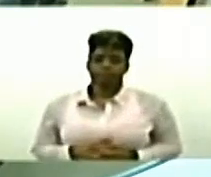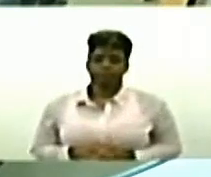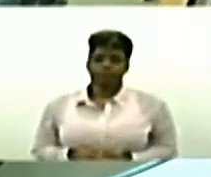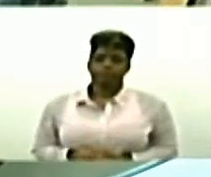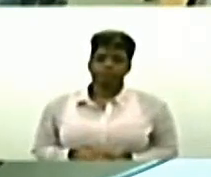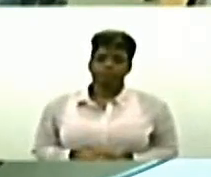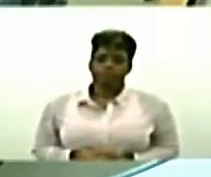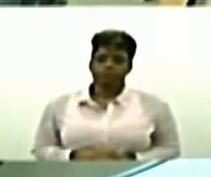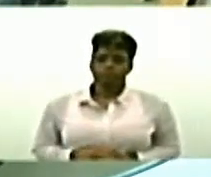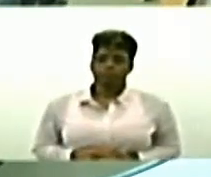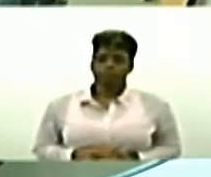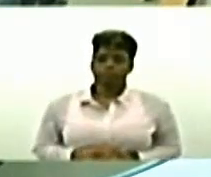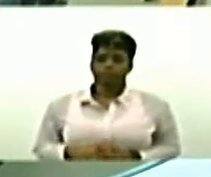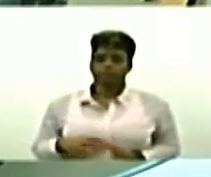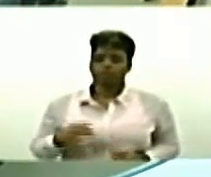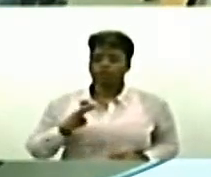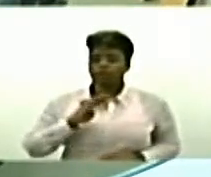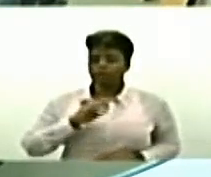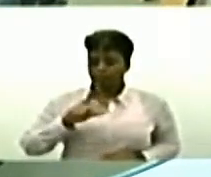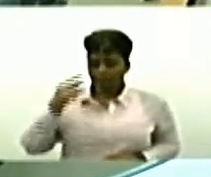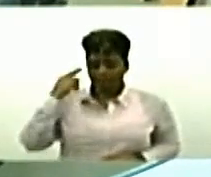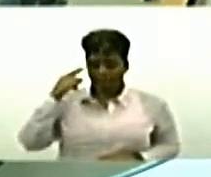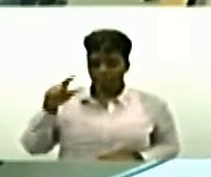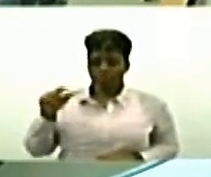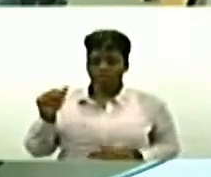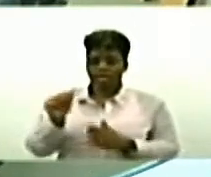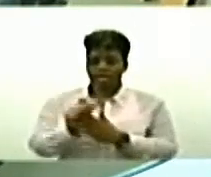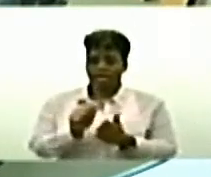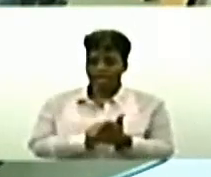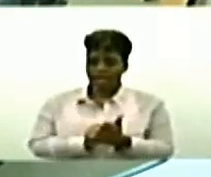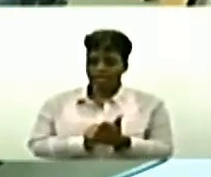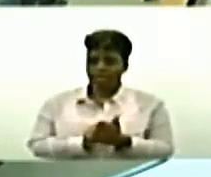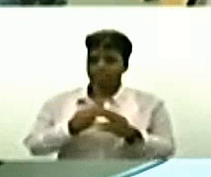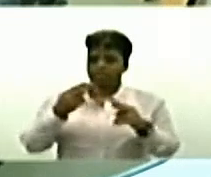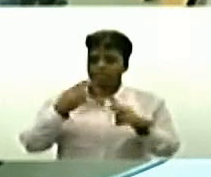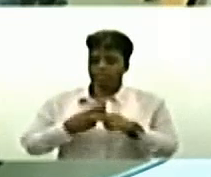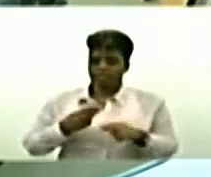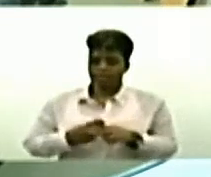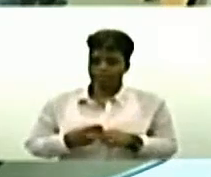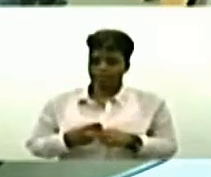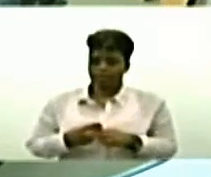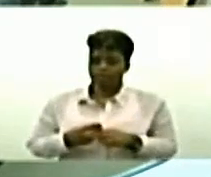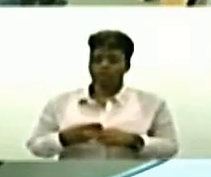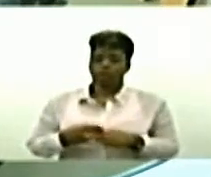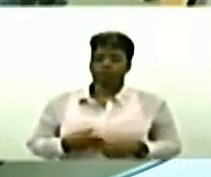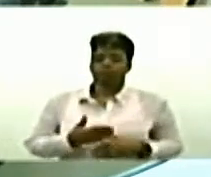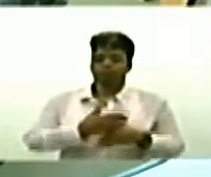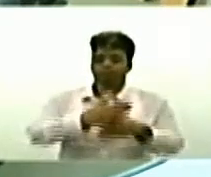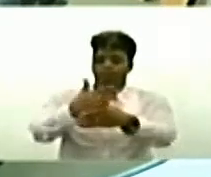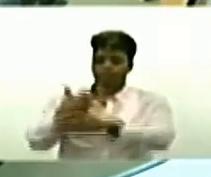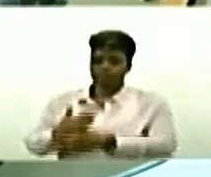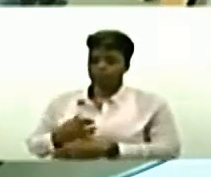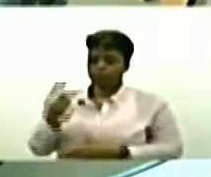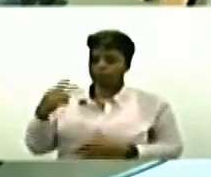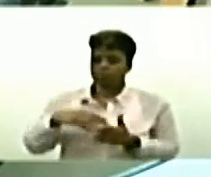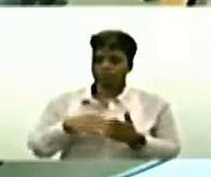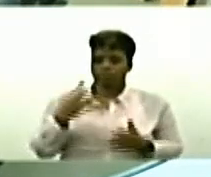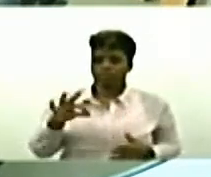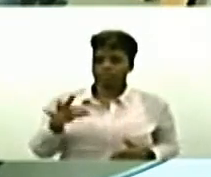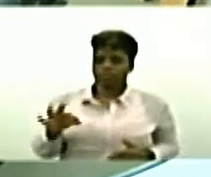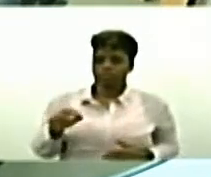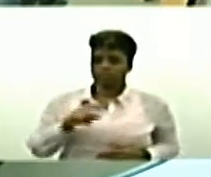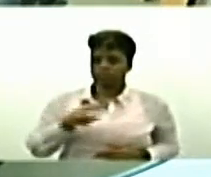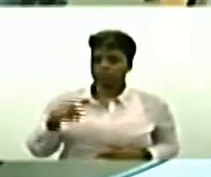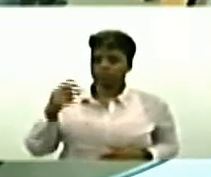A bill for an act shortly entitled Appropriation 2019 Act 2018.